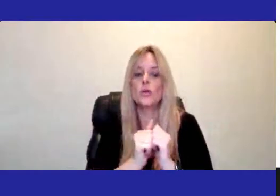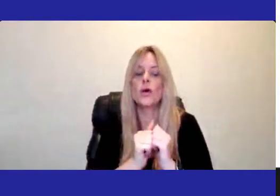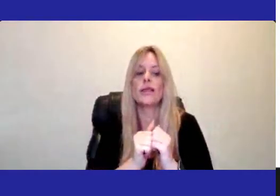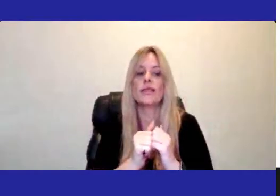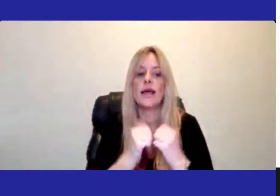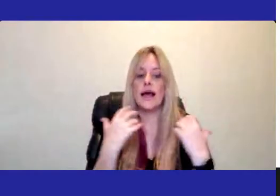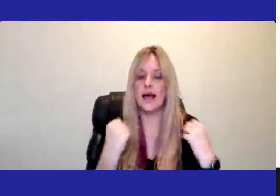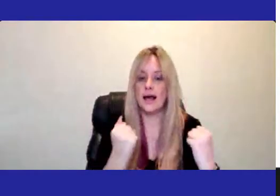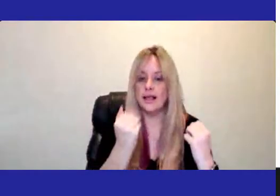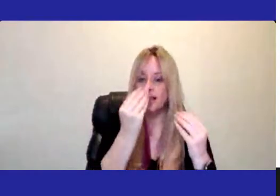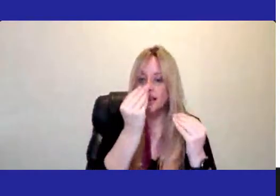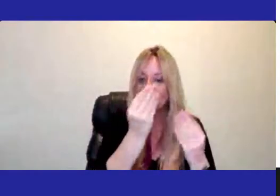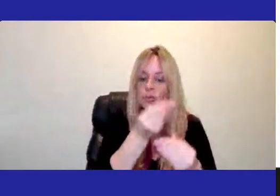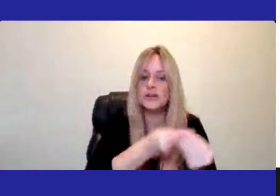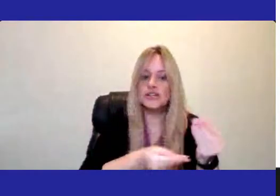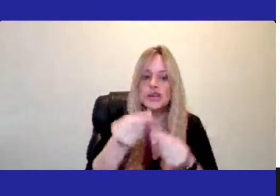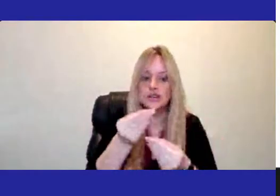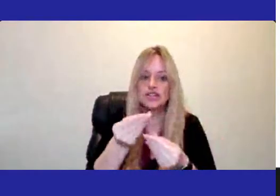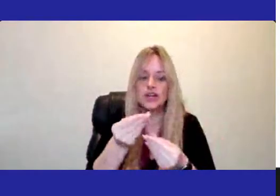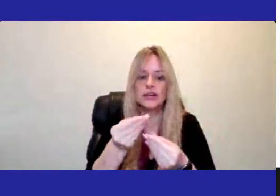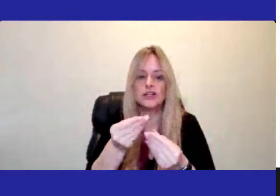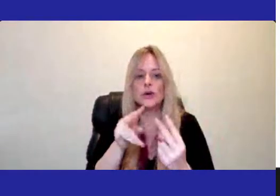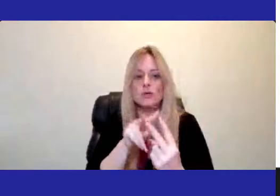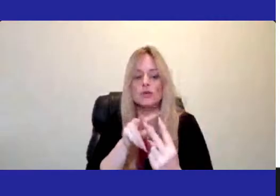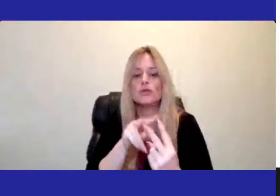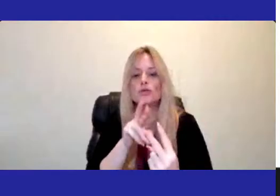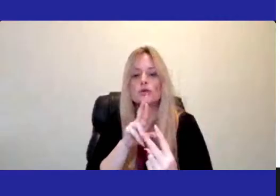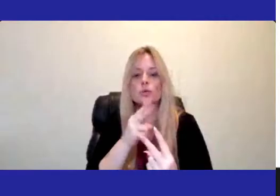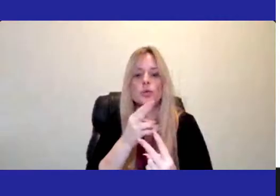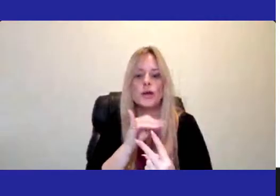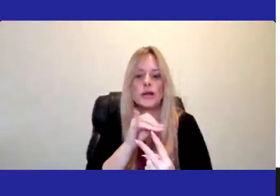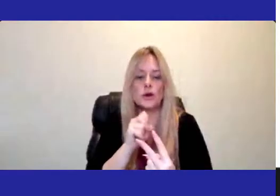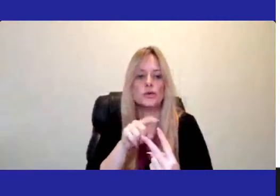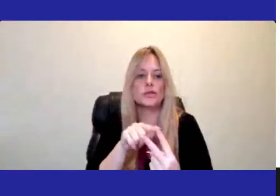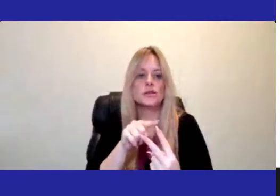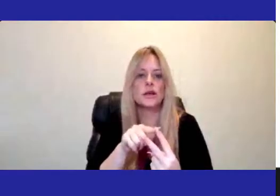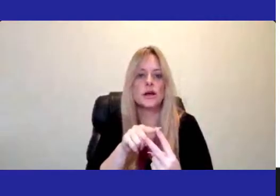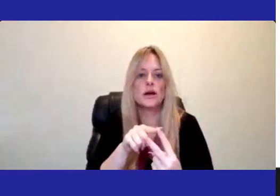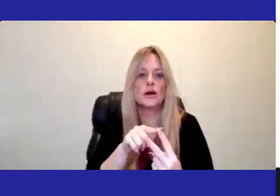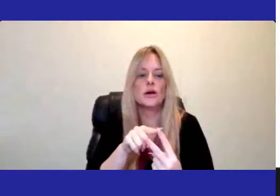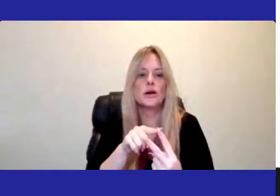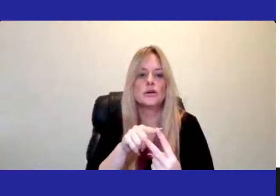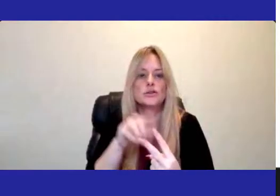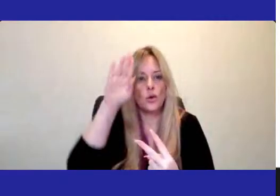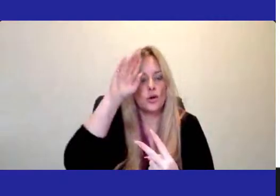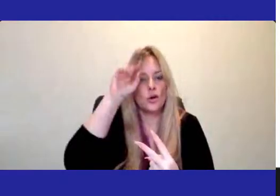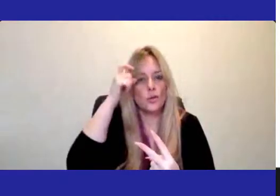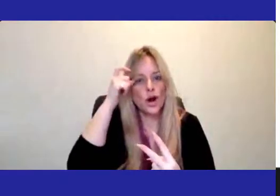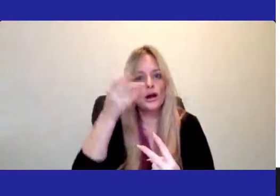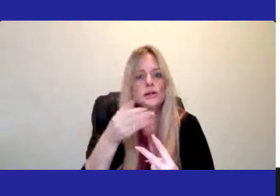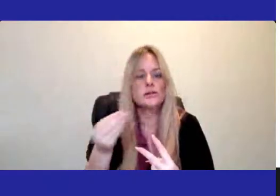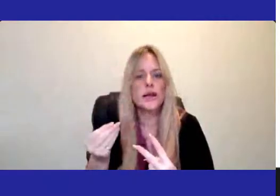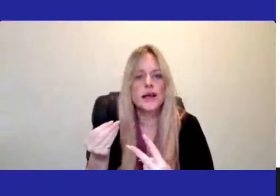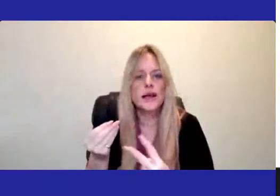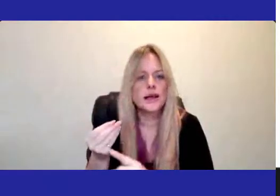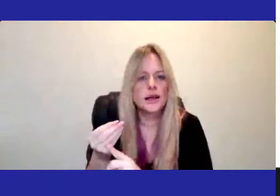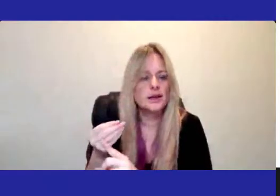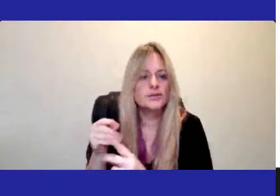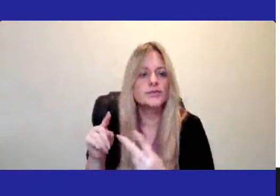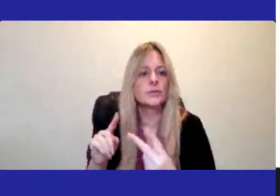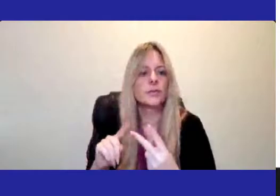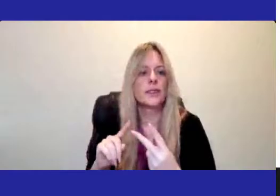information exchanges, principally two RIOs, HealthX and the Bronx RIO. The RIOs are extremely